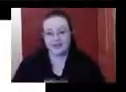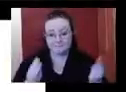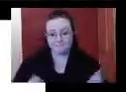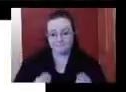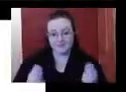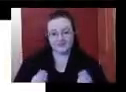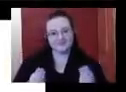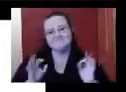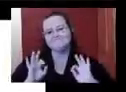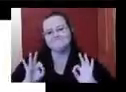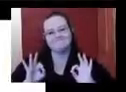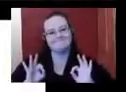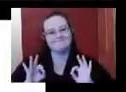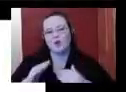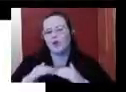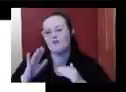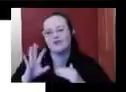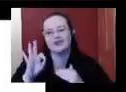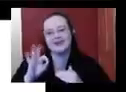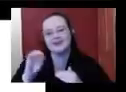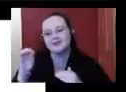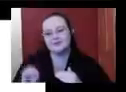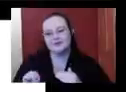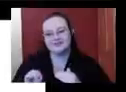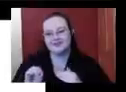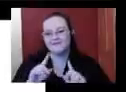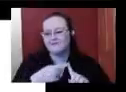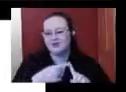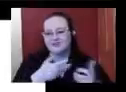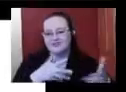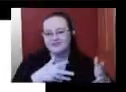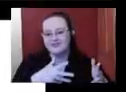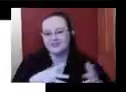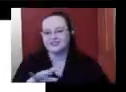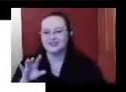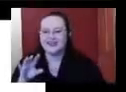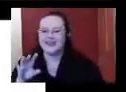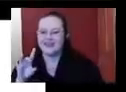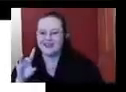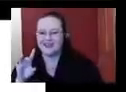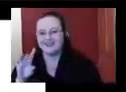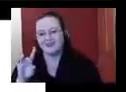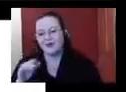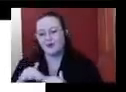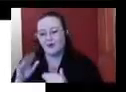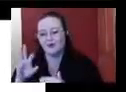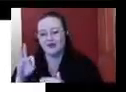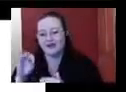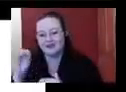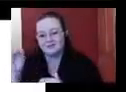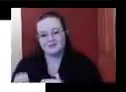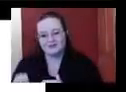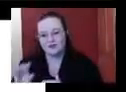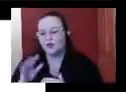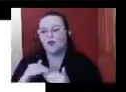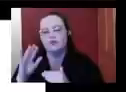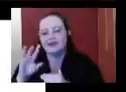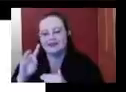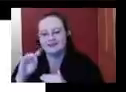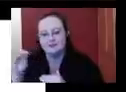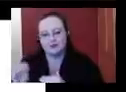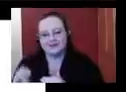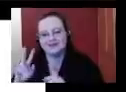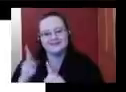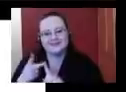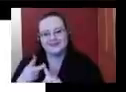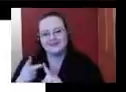over 90% of this age group with one dose and 80% with two doses. Go Milton! While this is extremely